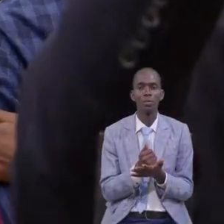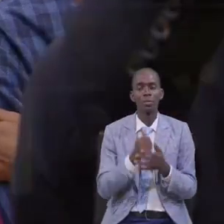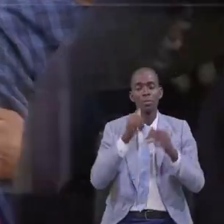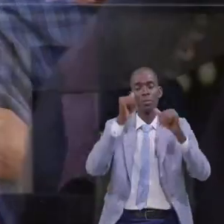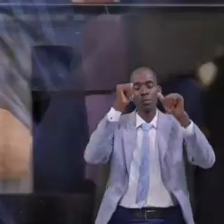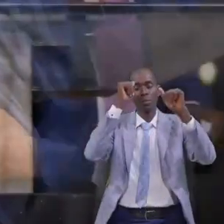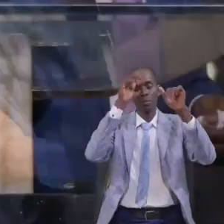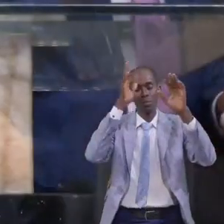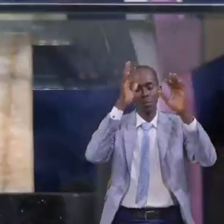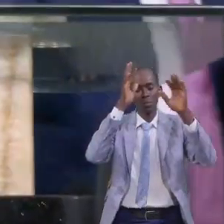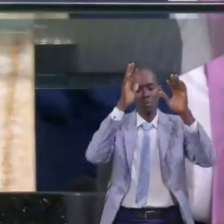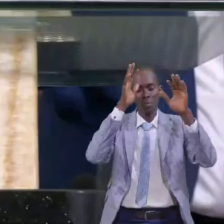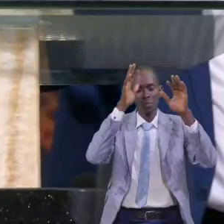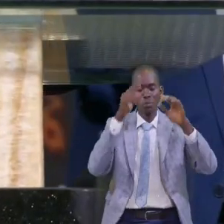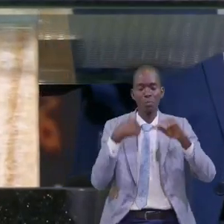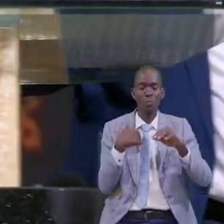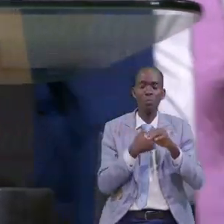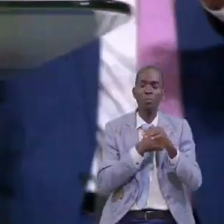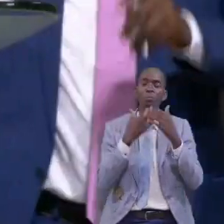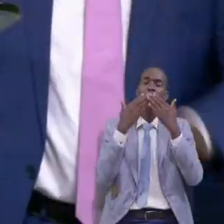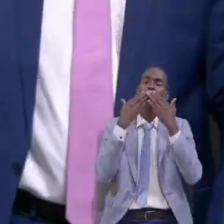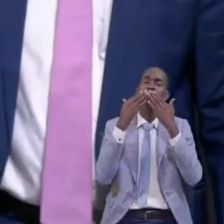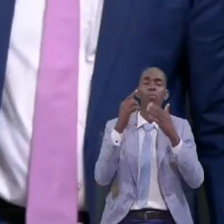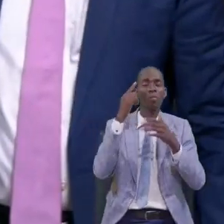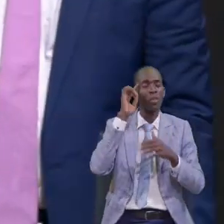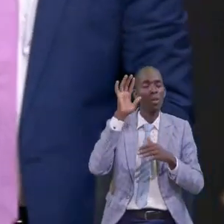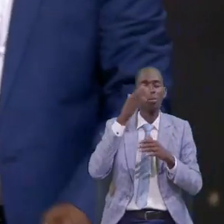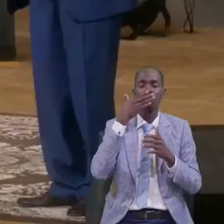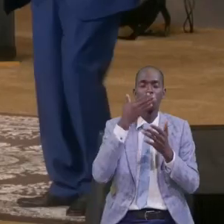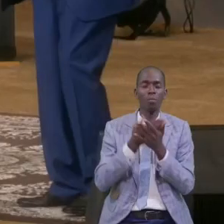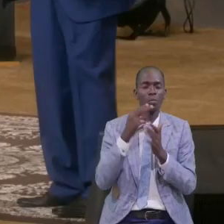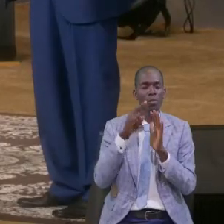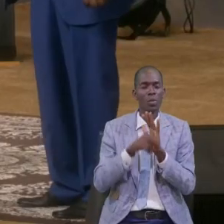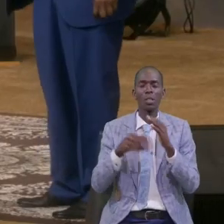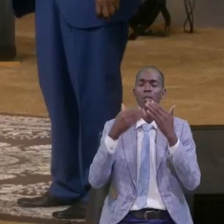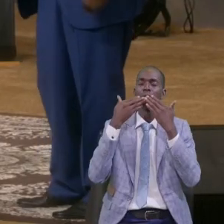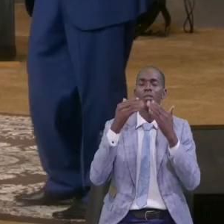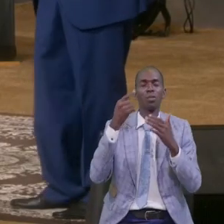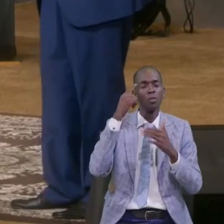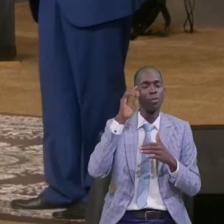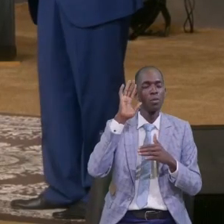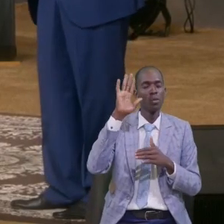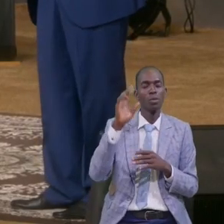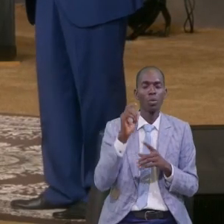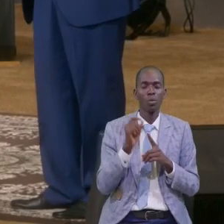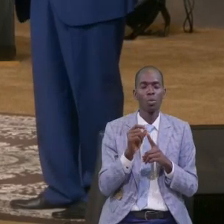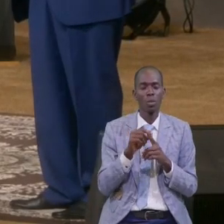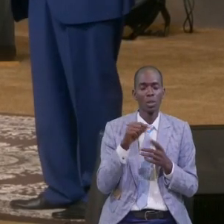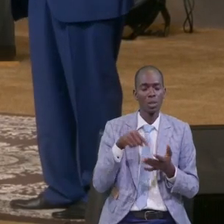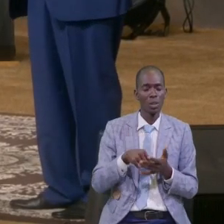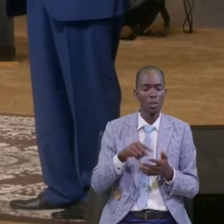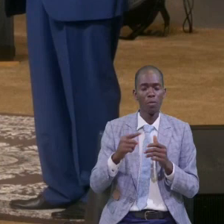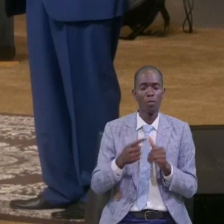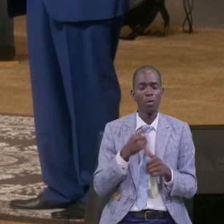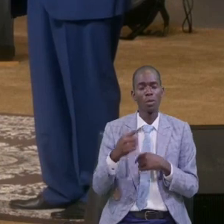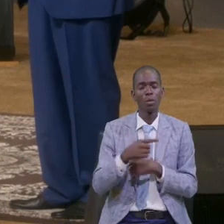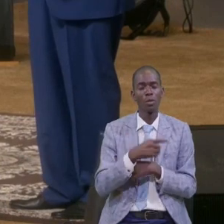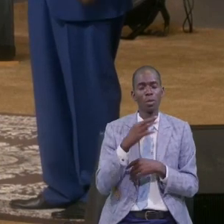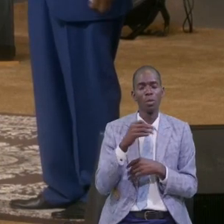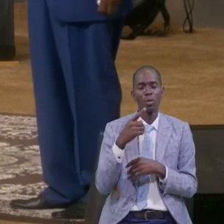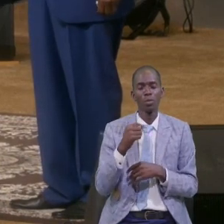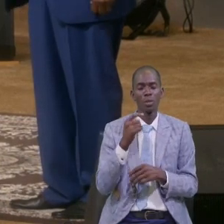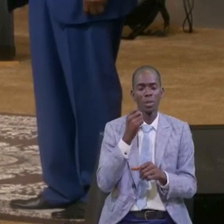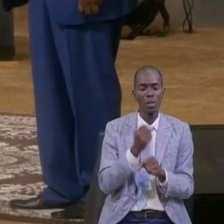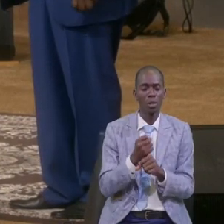Father, we thank you for your goodness. We thank you for your word. This first day of the year,